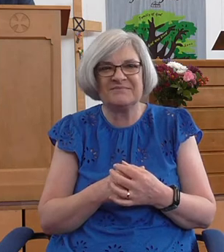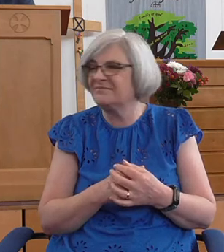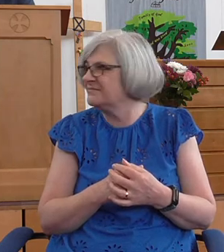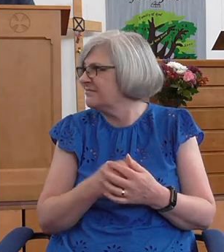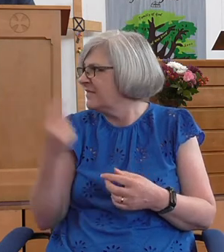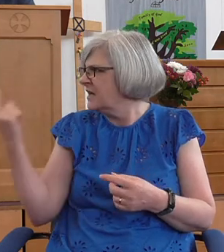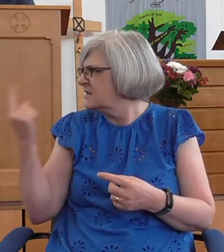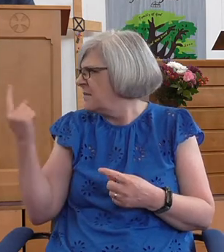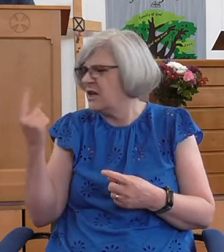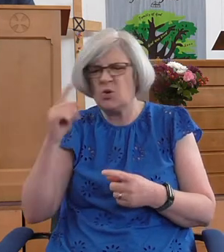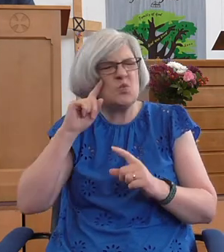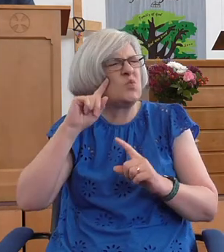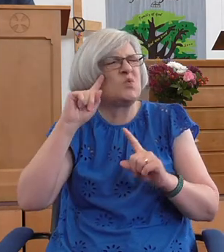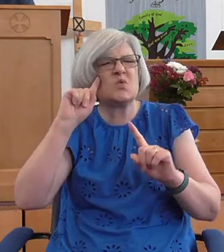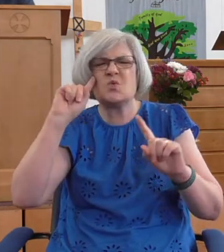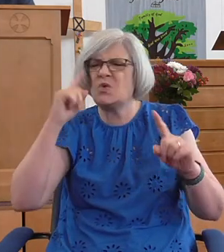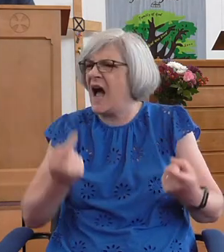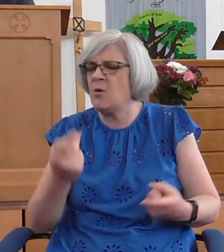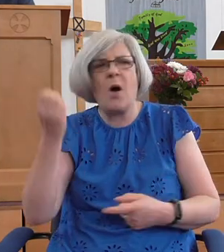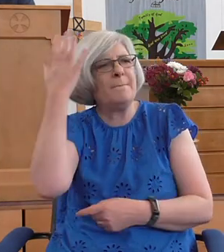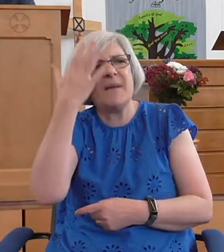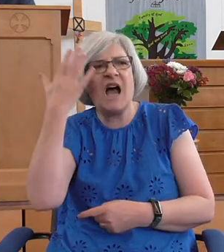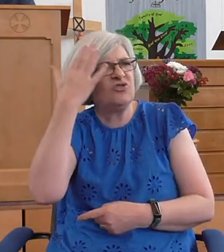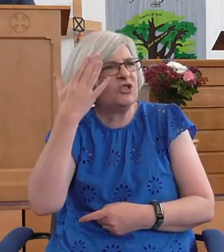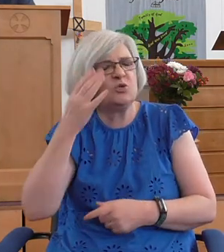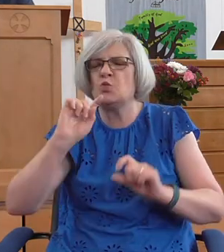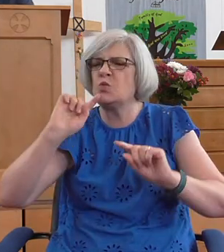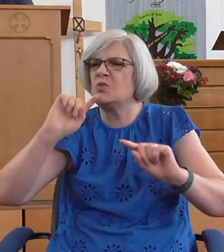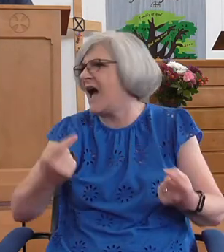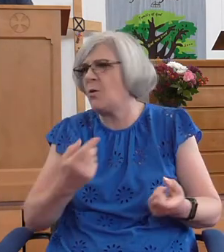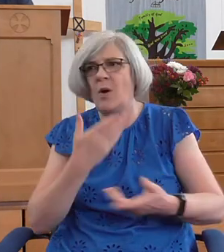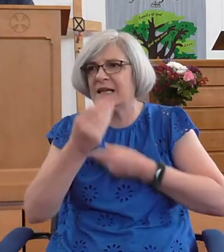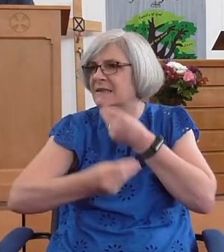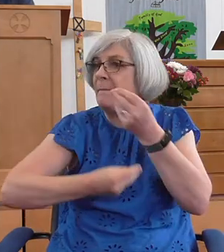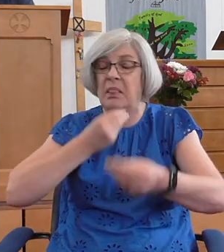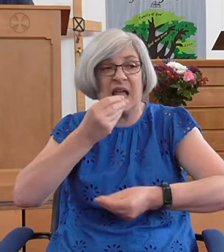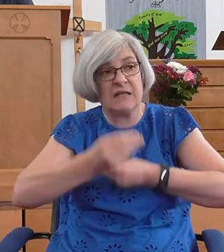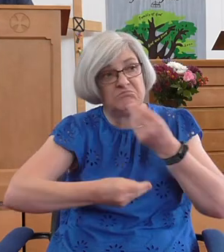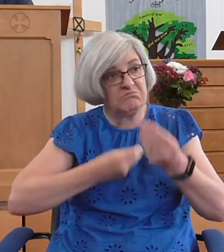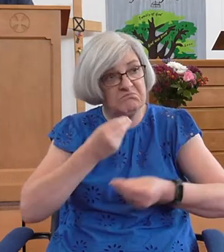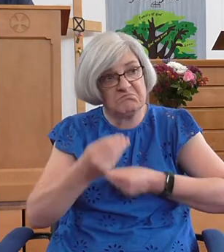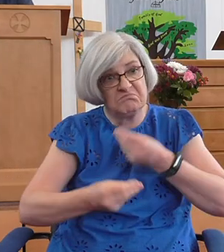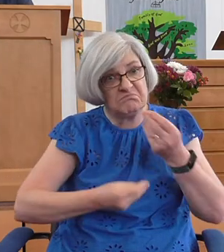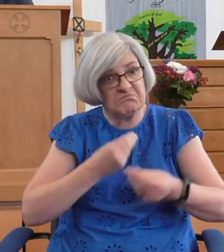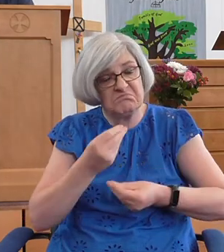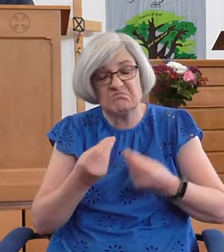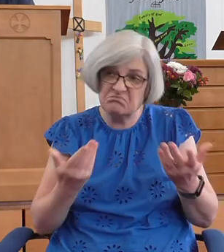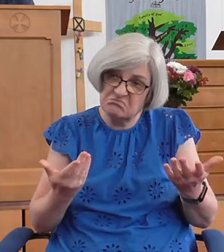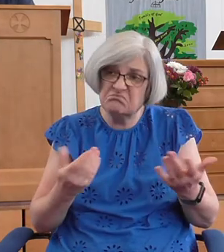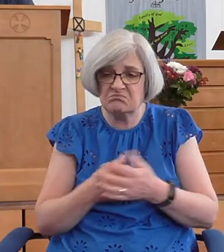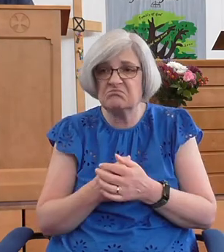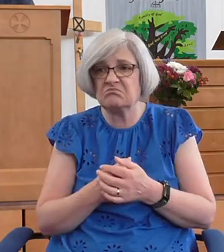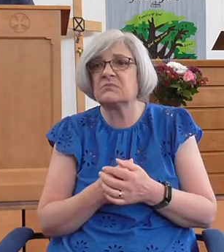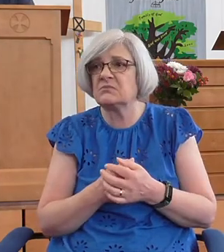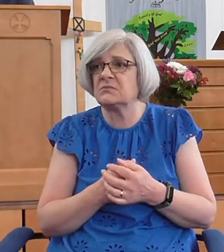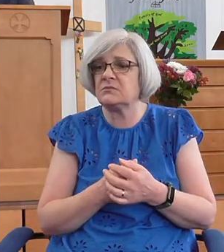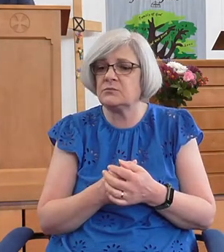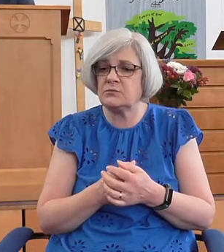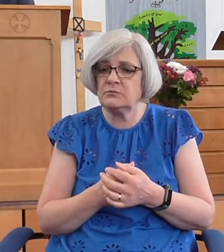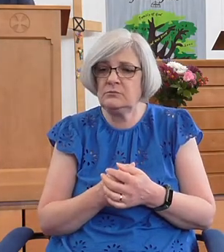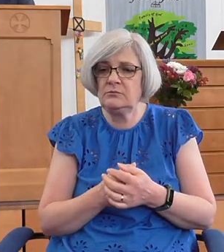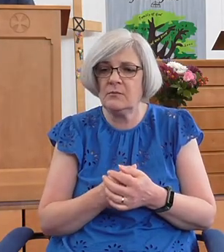Something unimaginable and unexplainable. Something unimaginable and unexplainable or inexplicable, depending